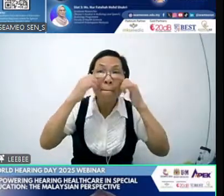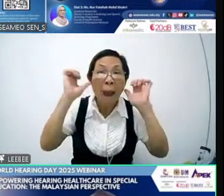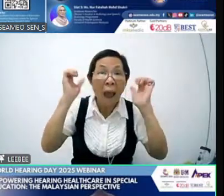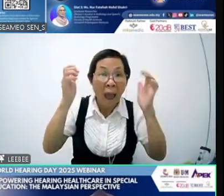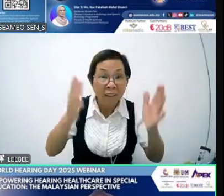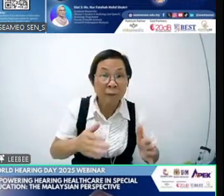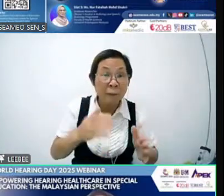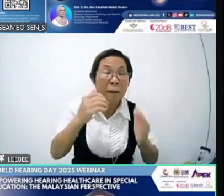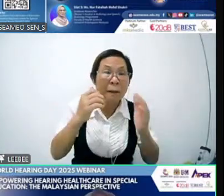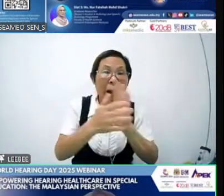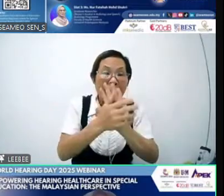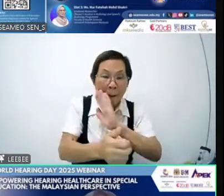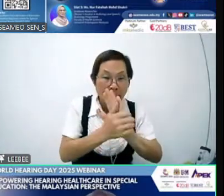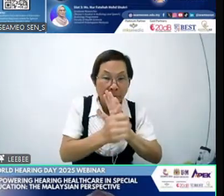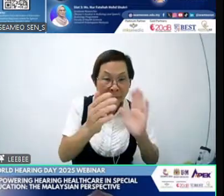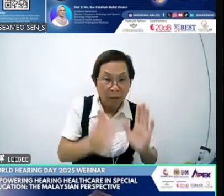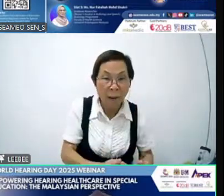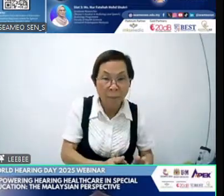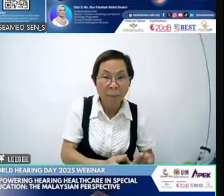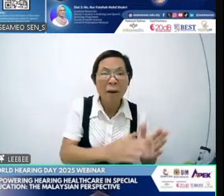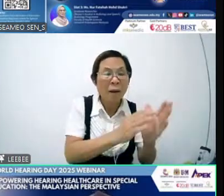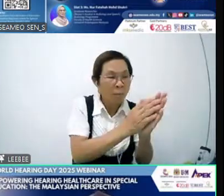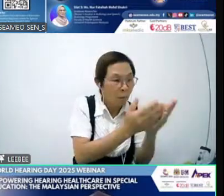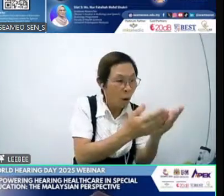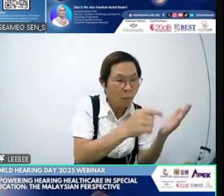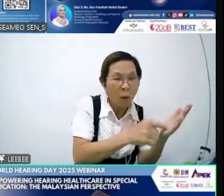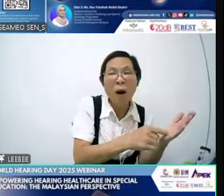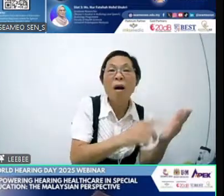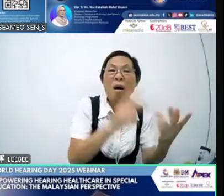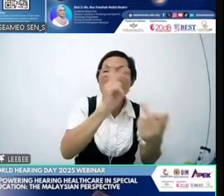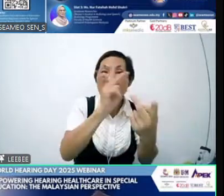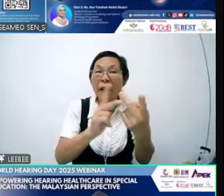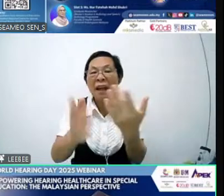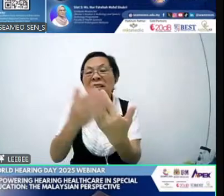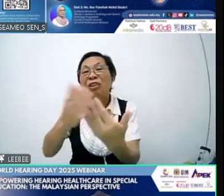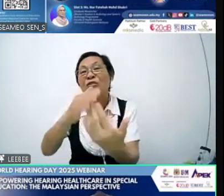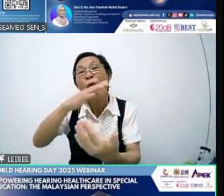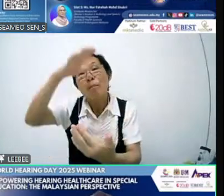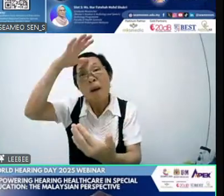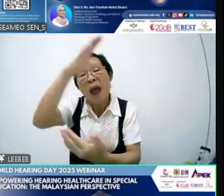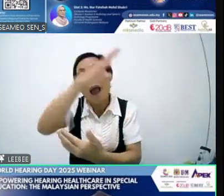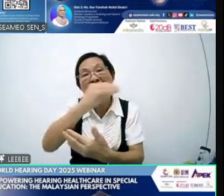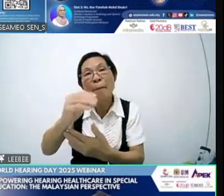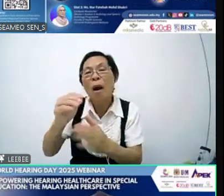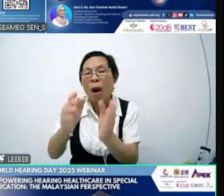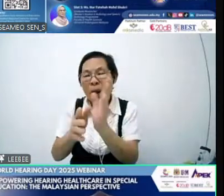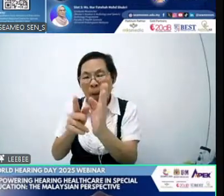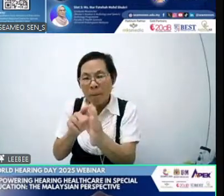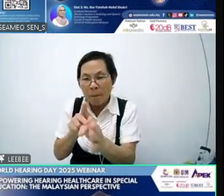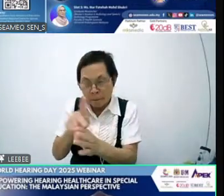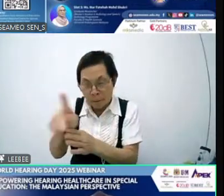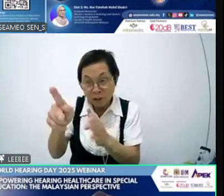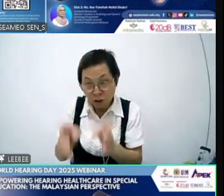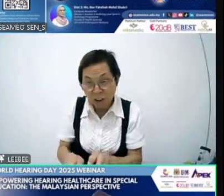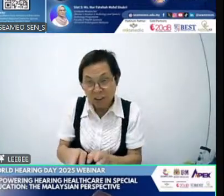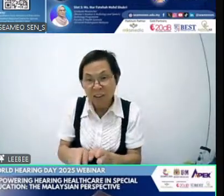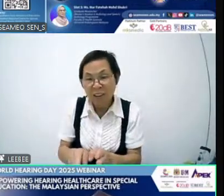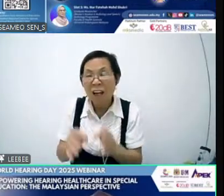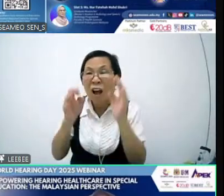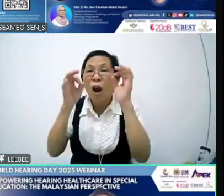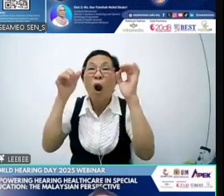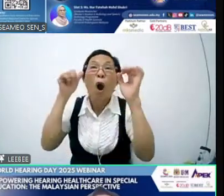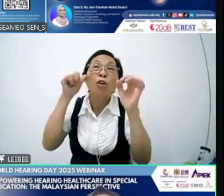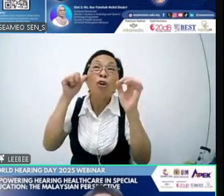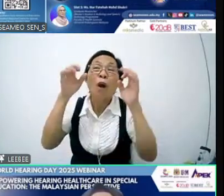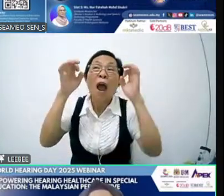HAM module is not only practical and easy to use for parents, but also meet professional standard in audiology education,